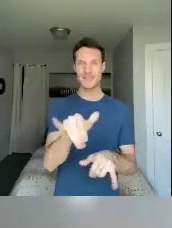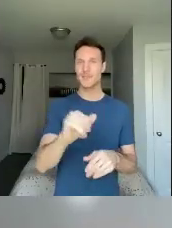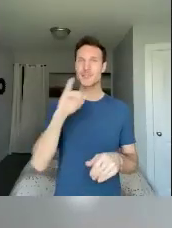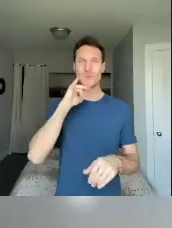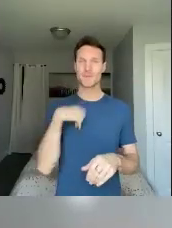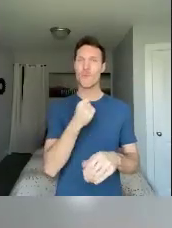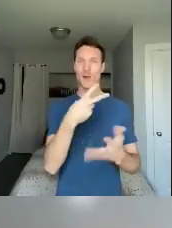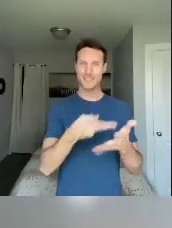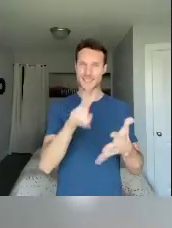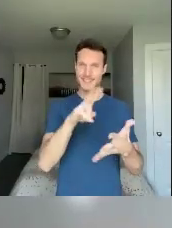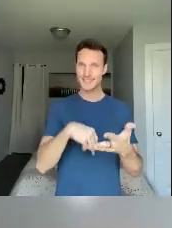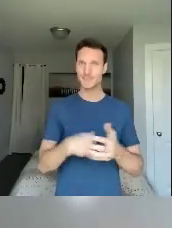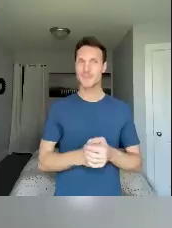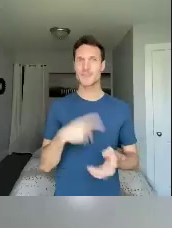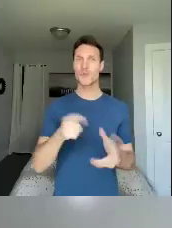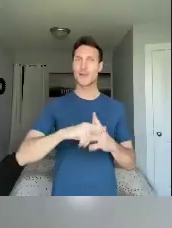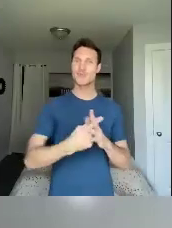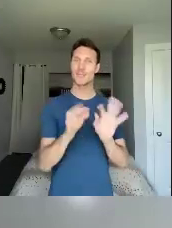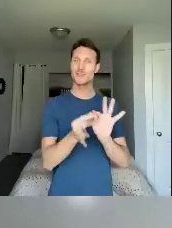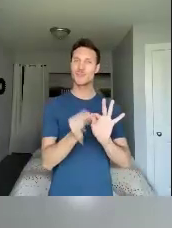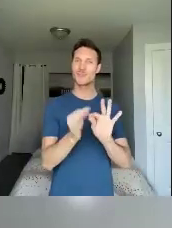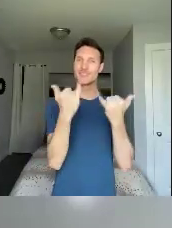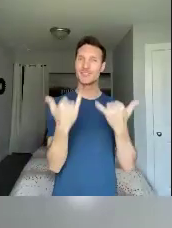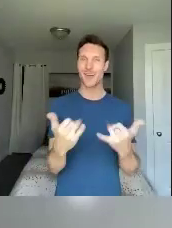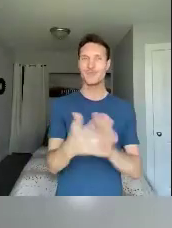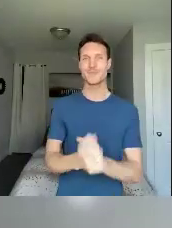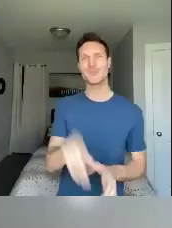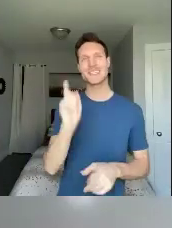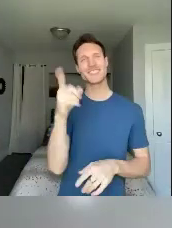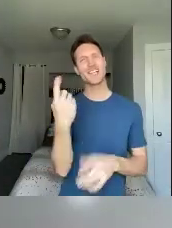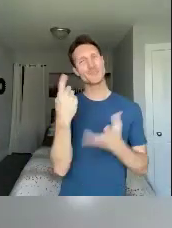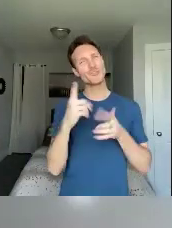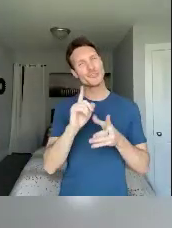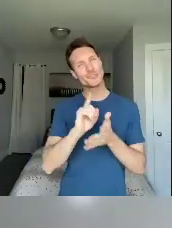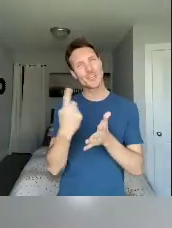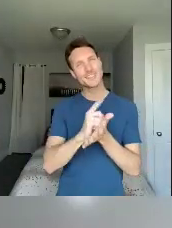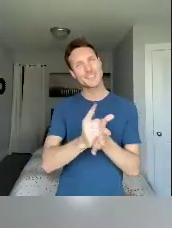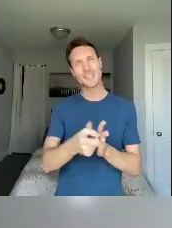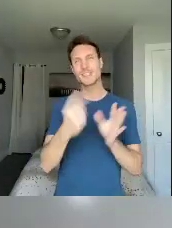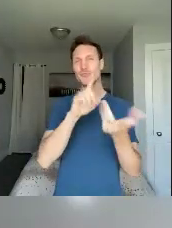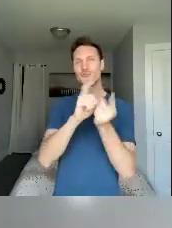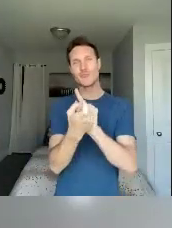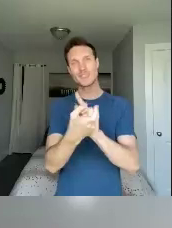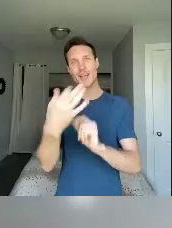I will go ahead and start interpretation now. So it'll take just a second for that to get switched over.